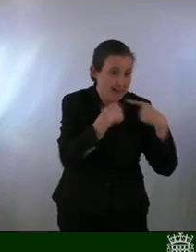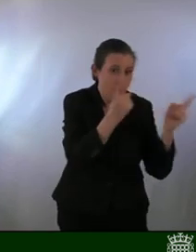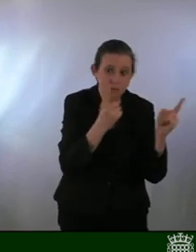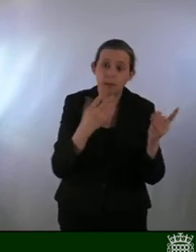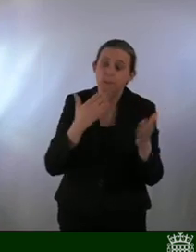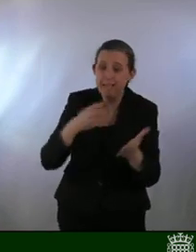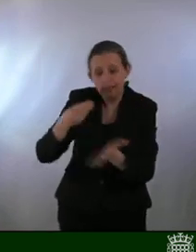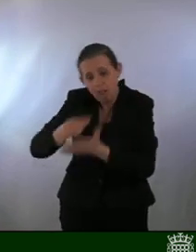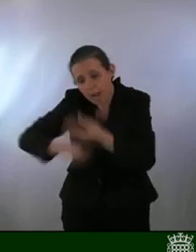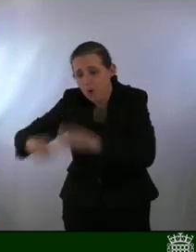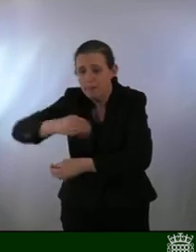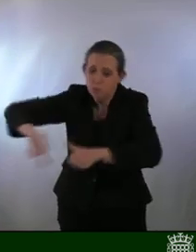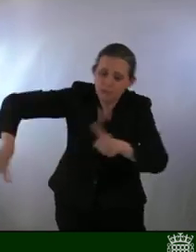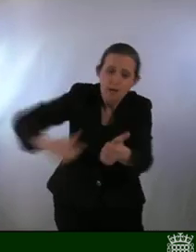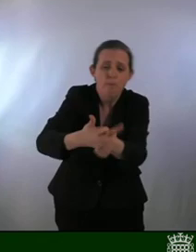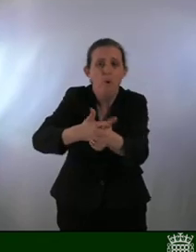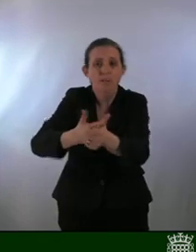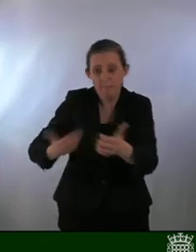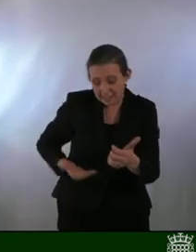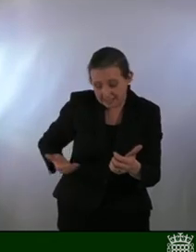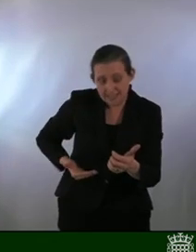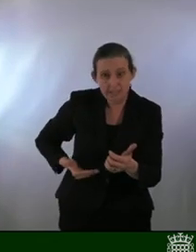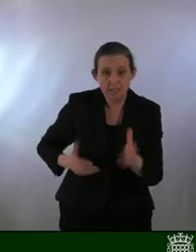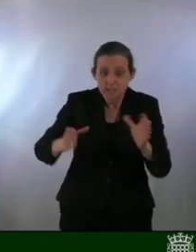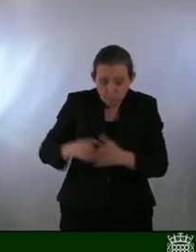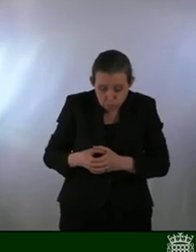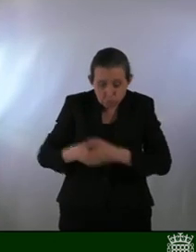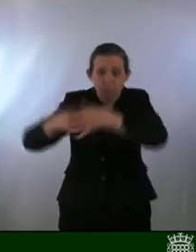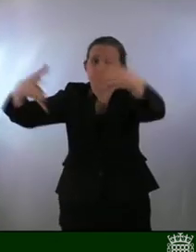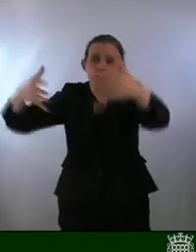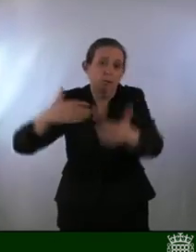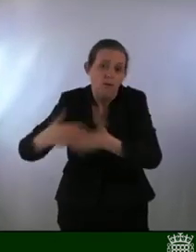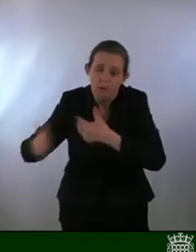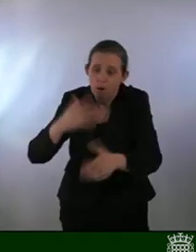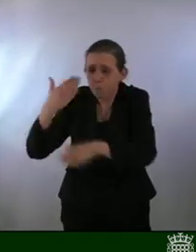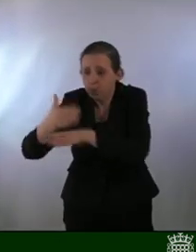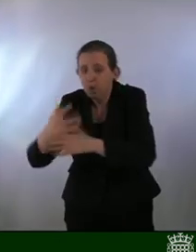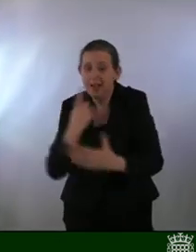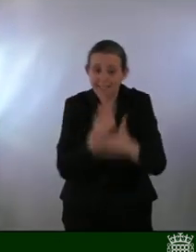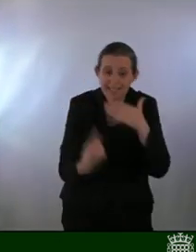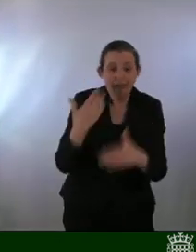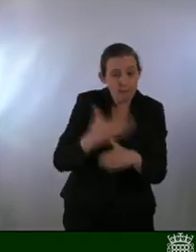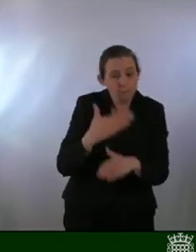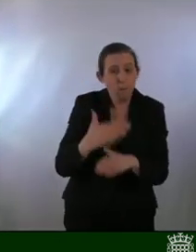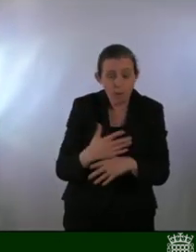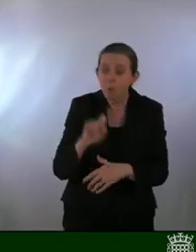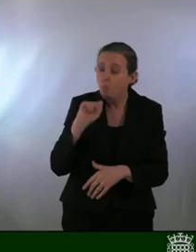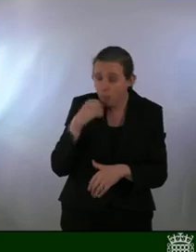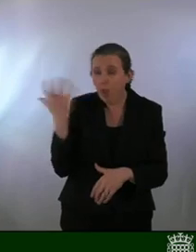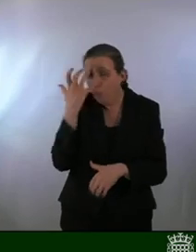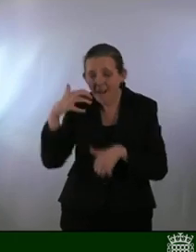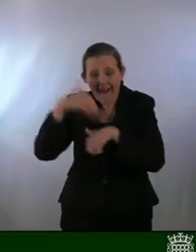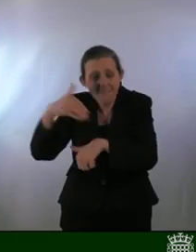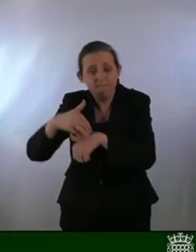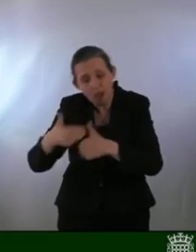measures to support all of the businesses, large and small, their workers, the self-employed, who will be affected by the measures